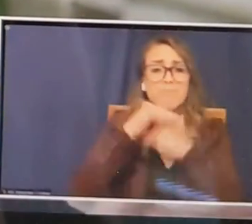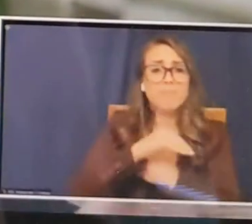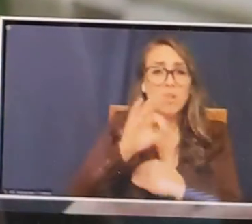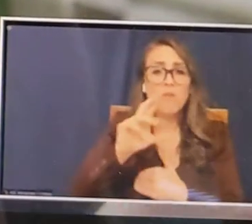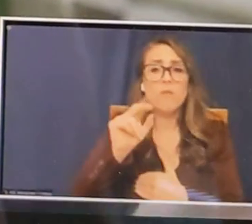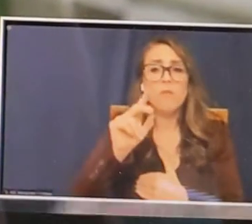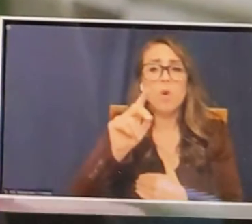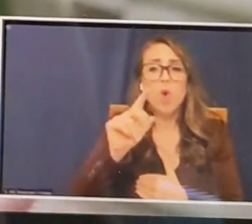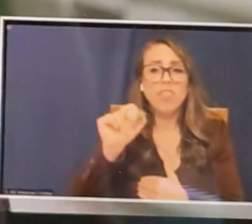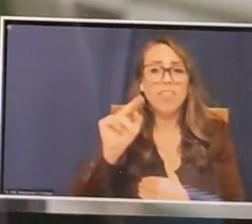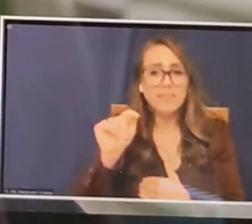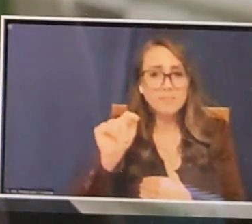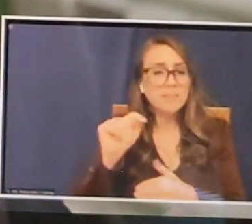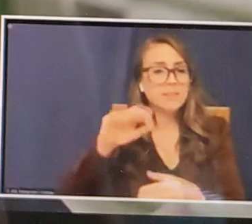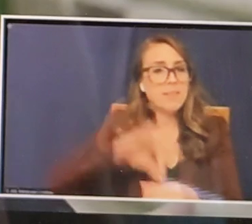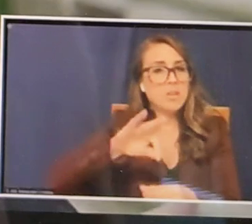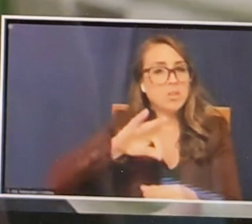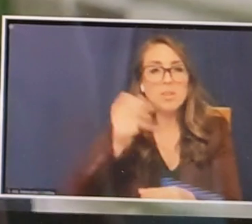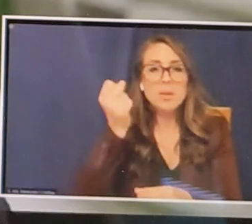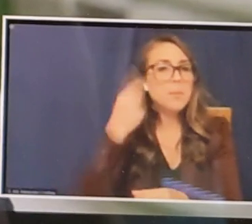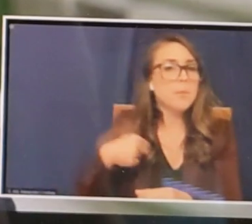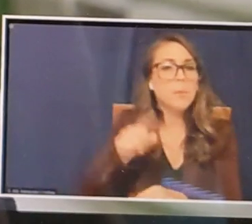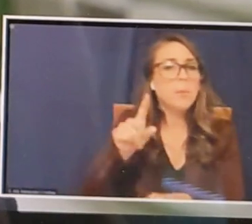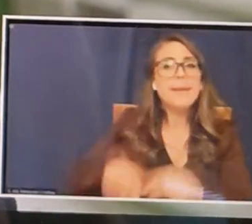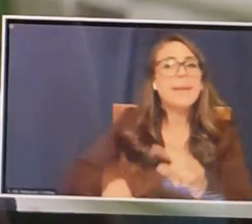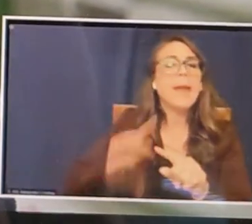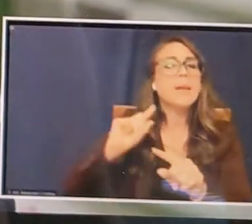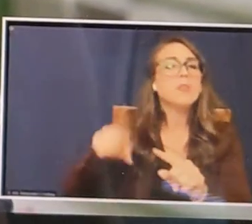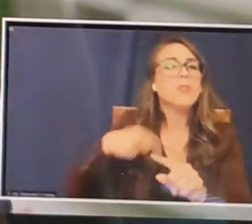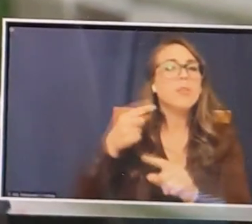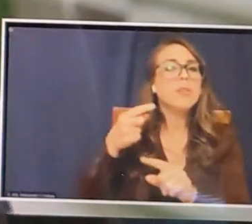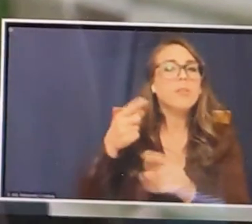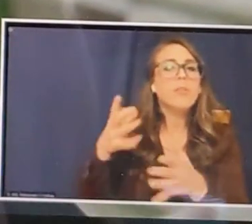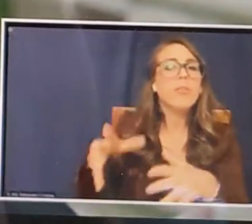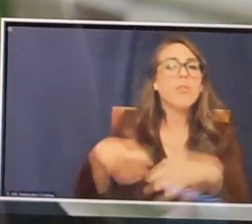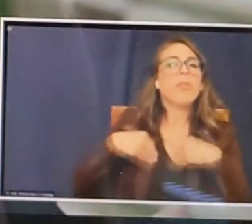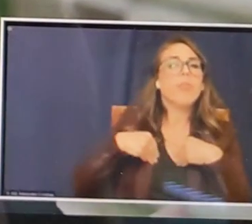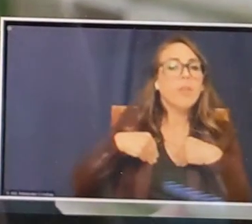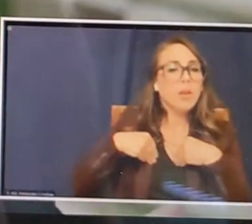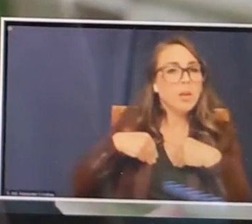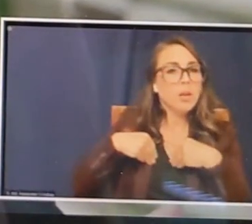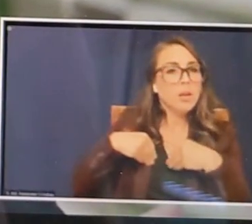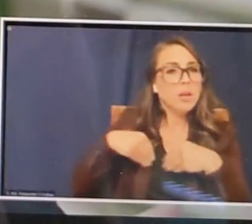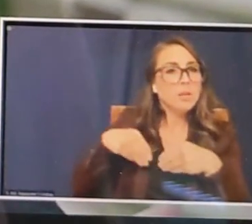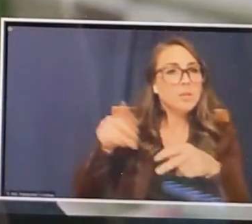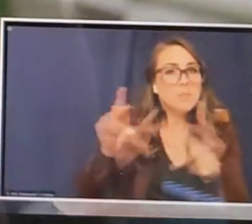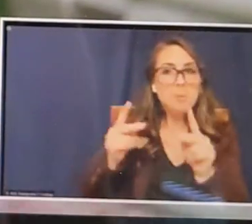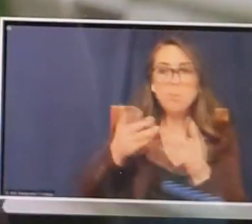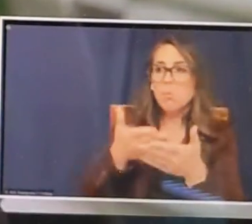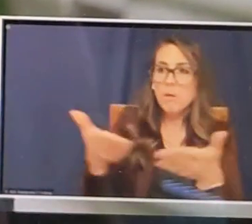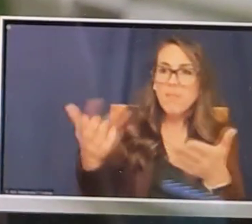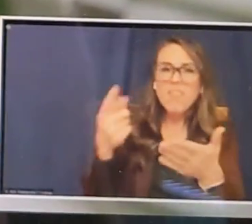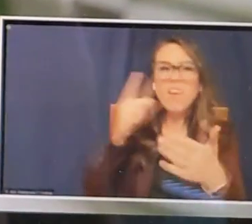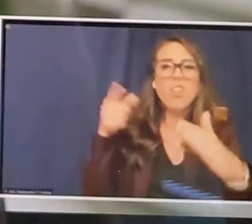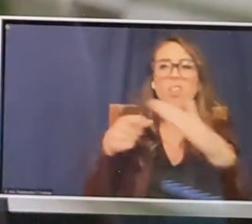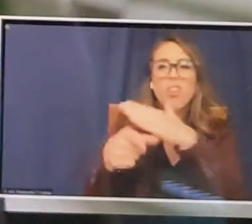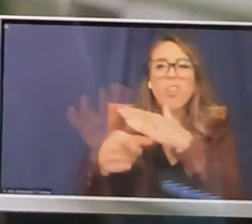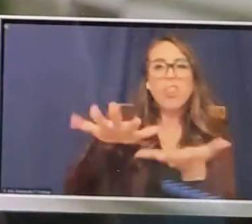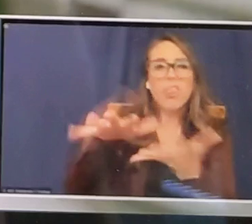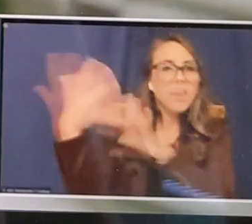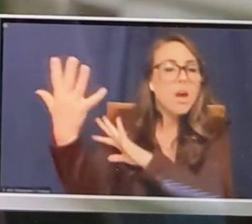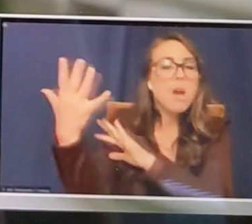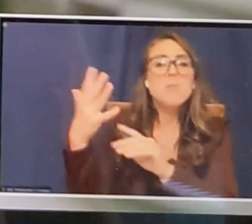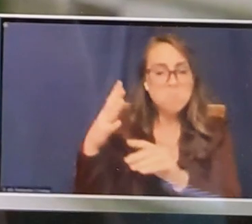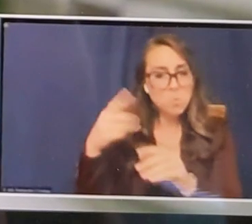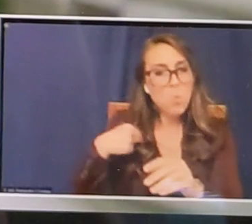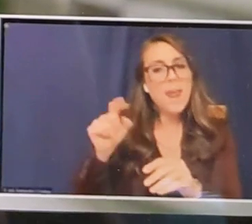we can't play into the hands of these people. We have to have peace. So go home.